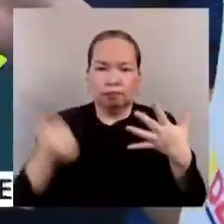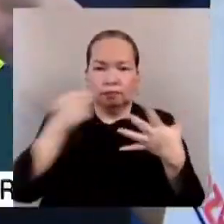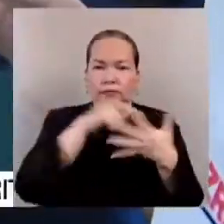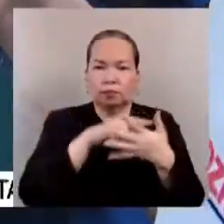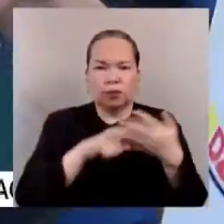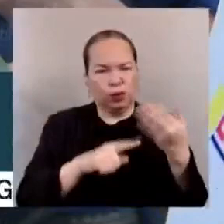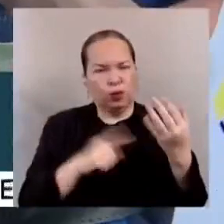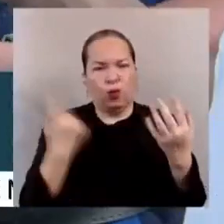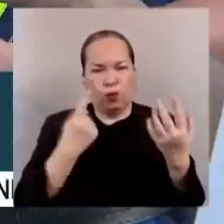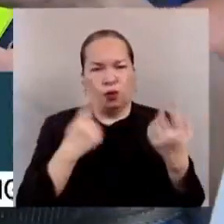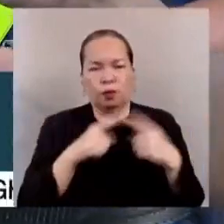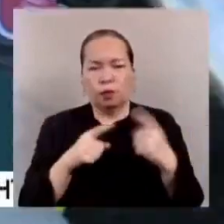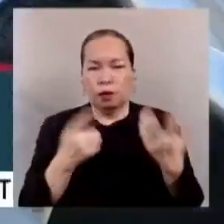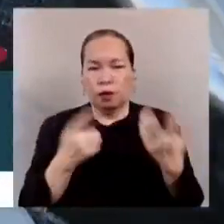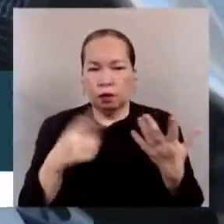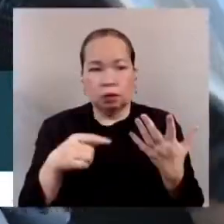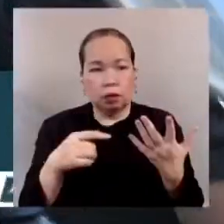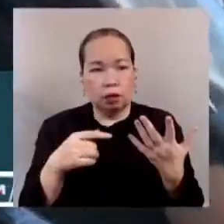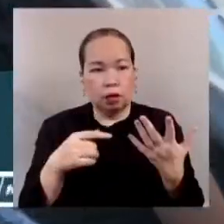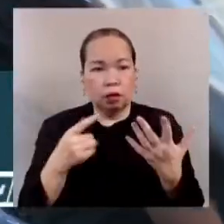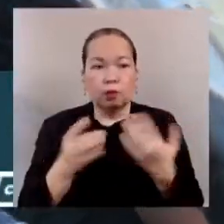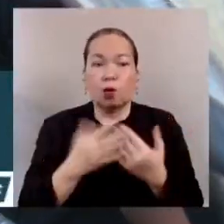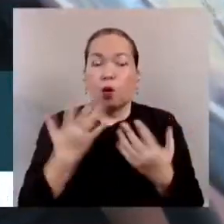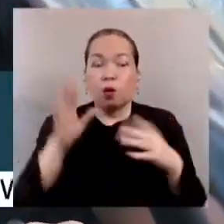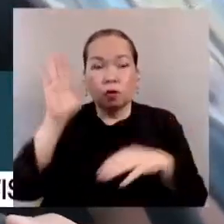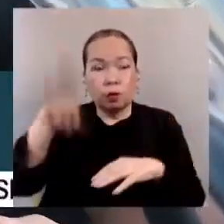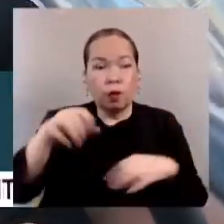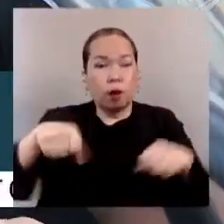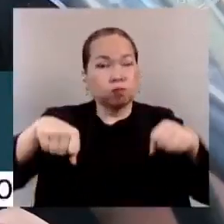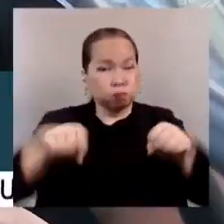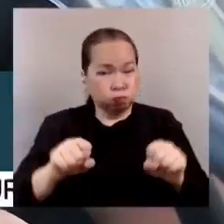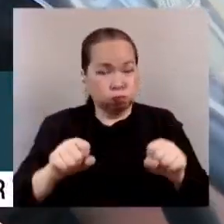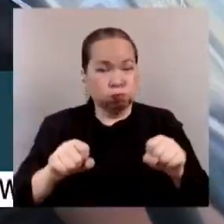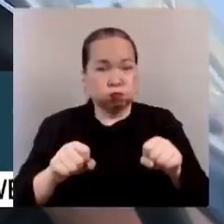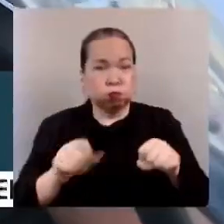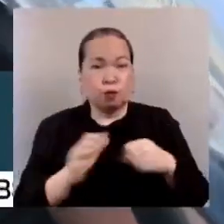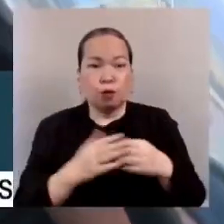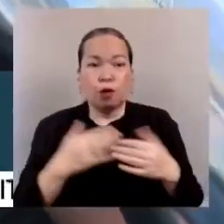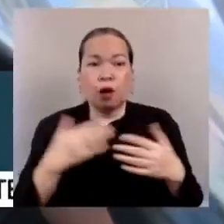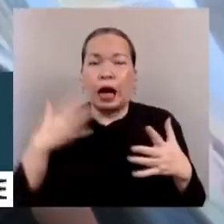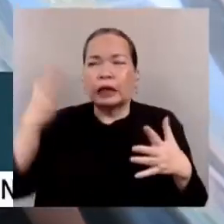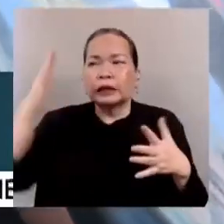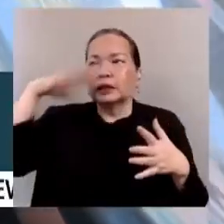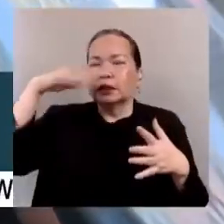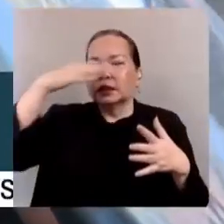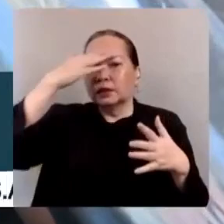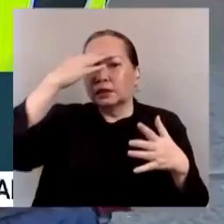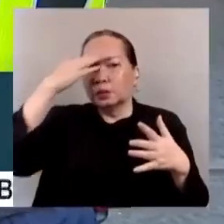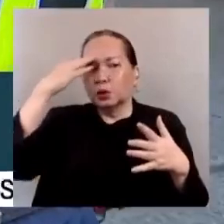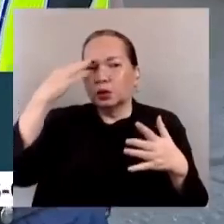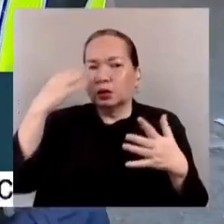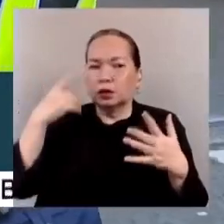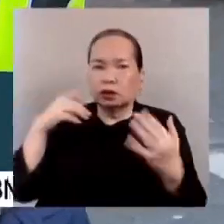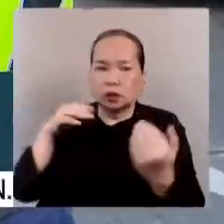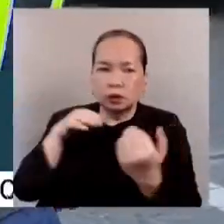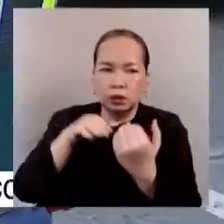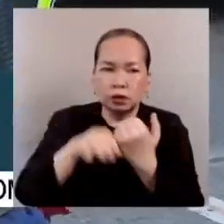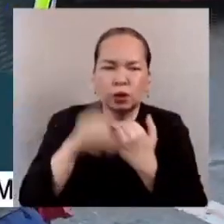morning are motorcycle riders. Most said they momentarily passed their bus lane to beat the EDSA